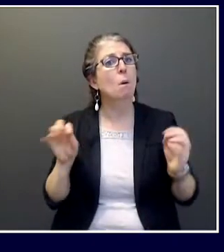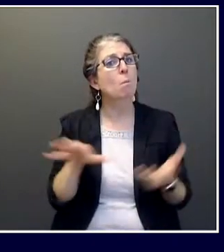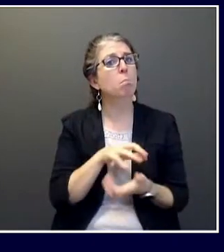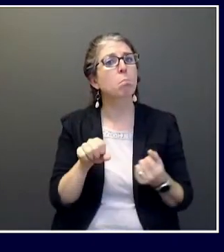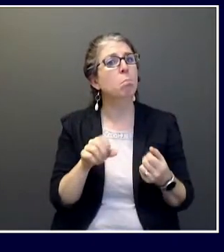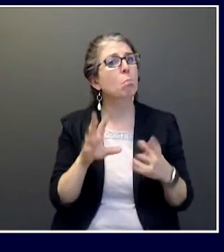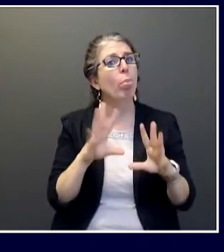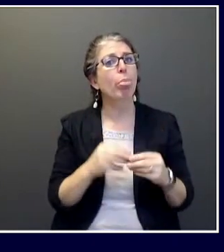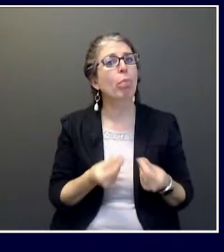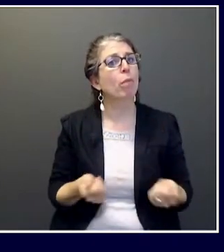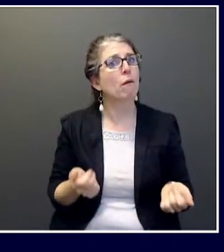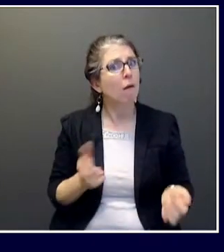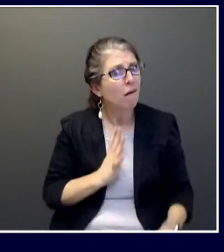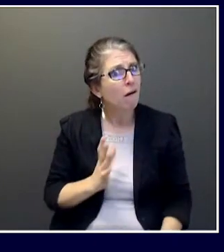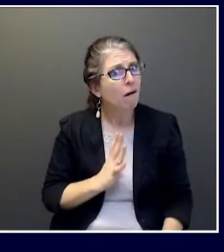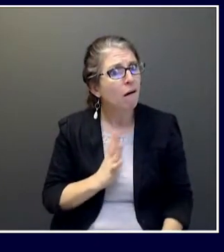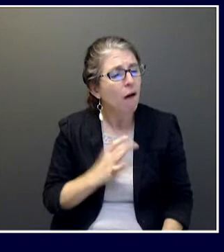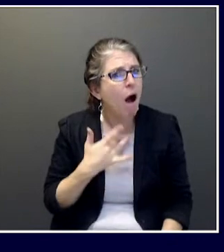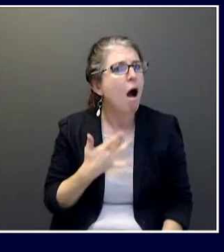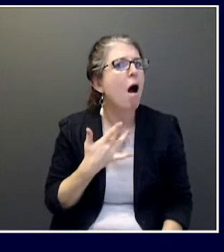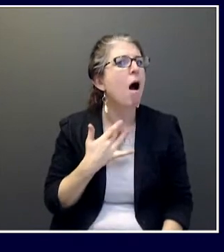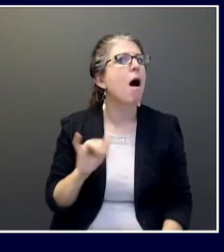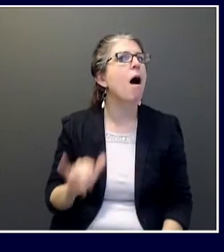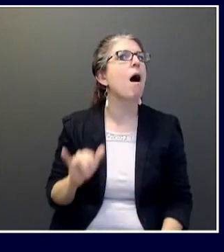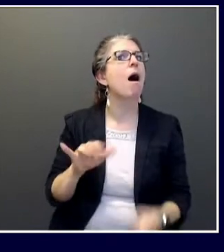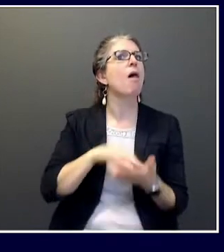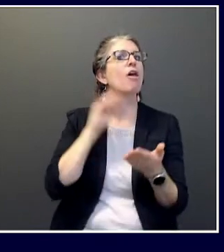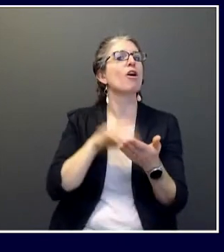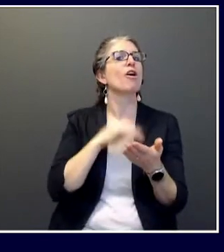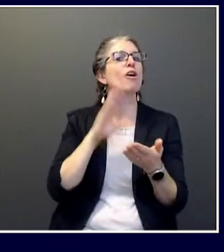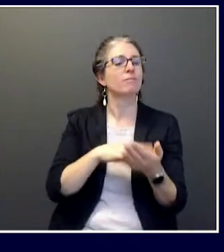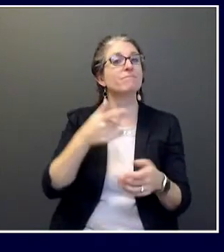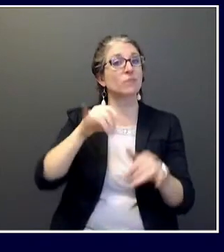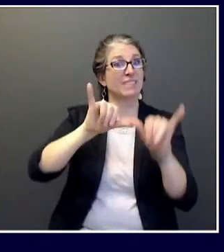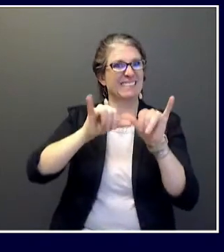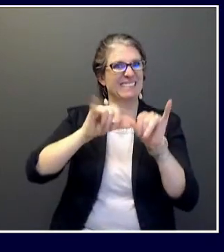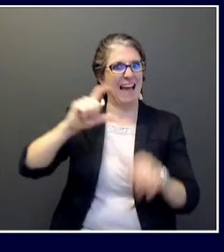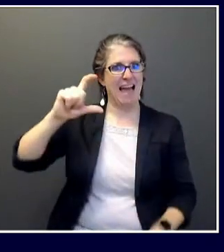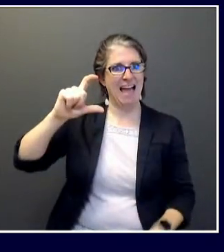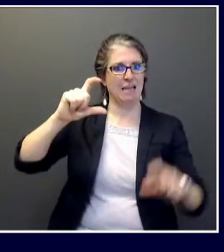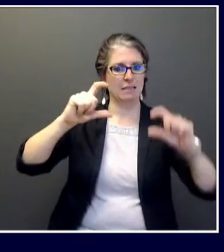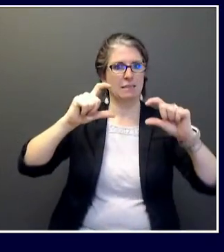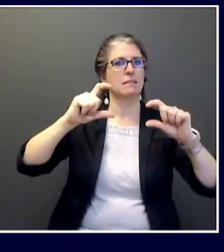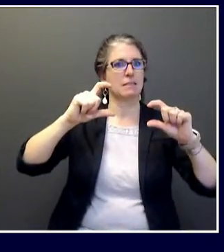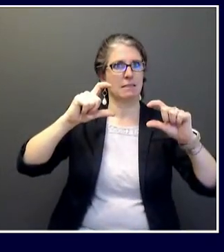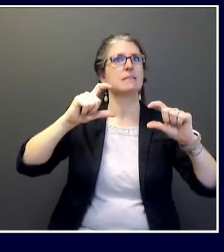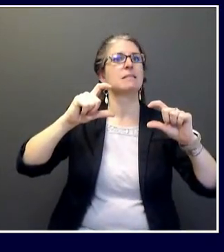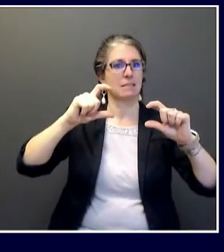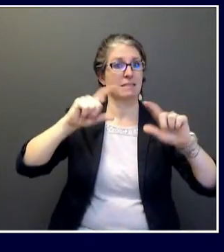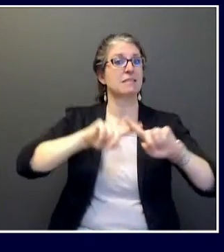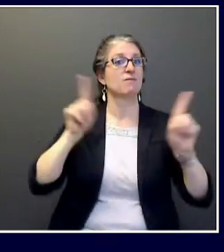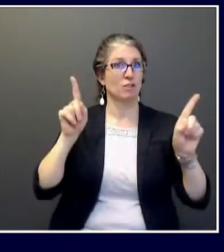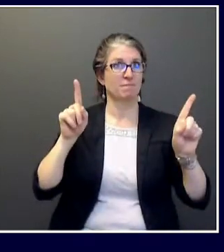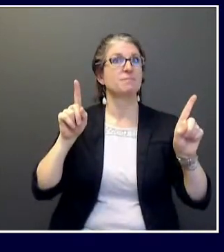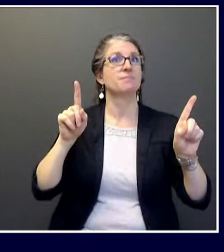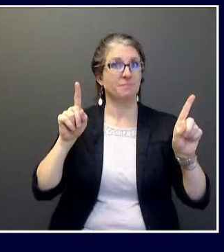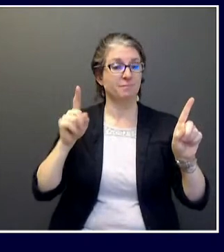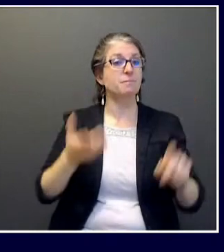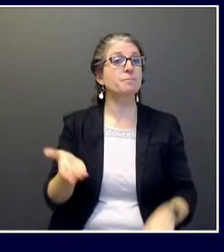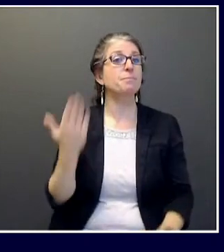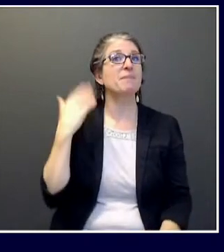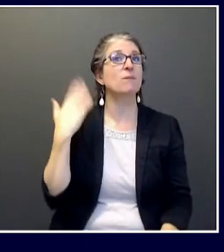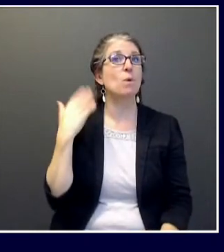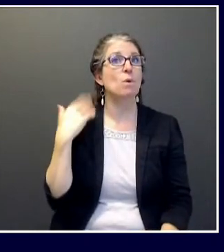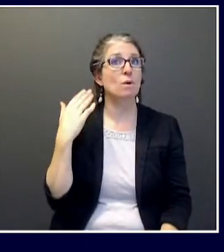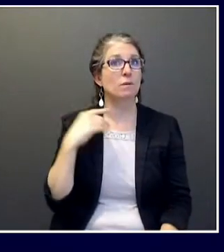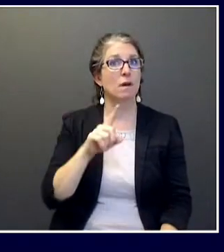the size of the package that is ordered from the Pfizer vaccine. Early on, it was in lots of